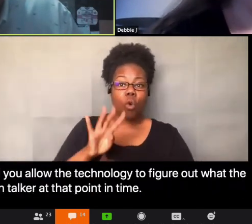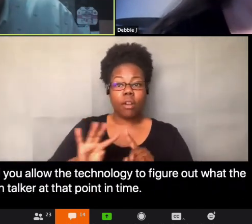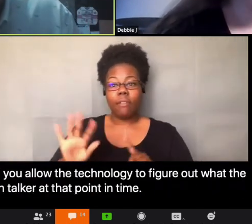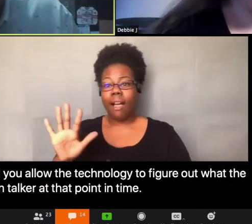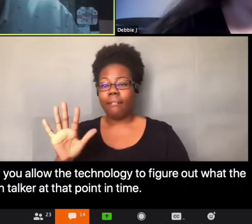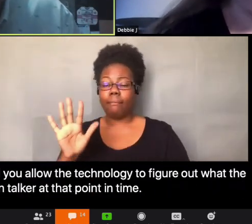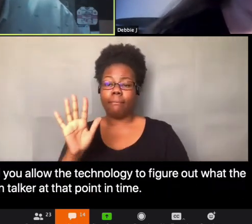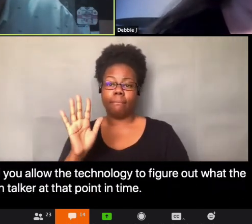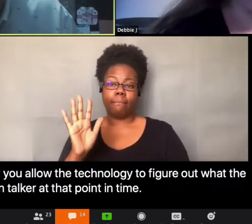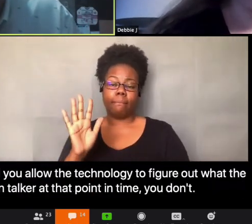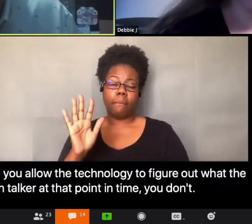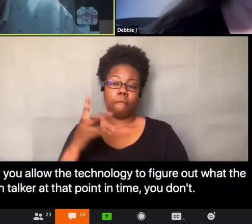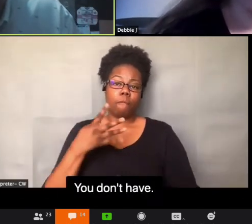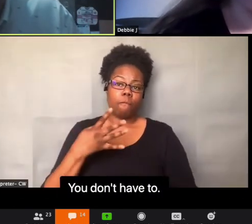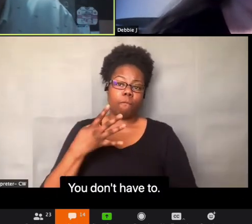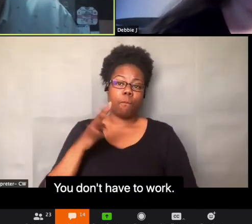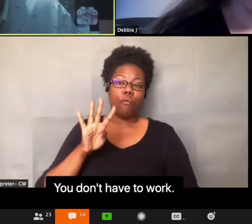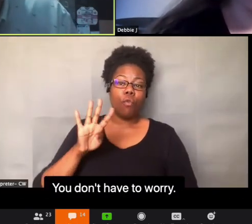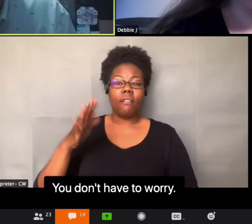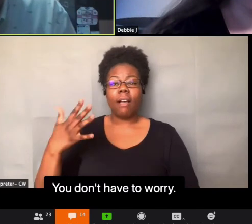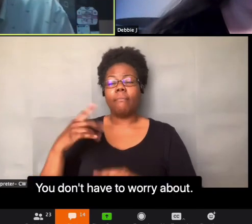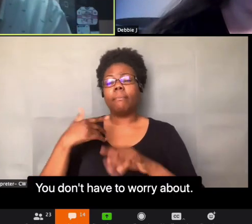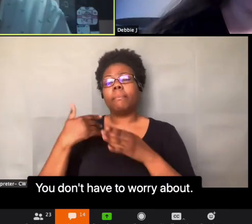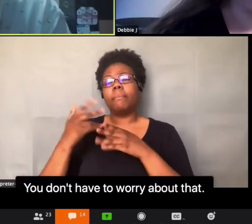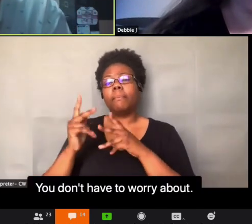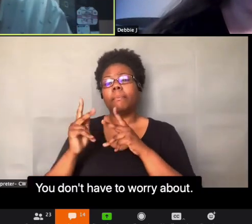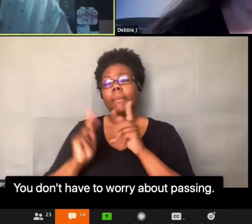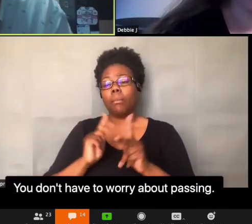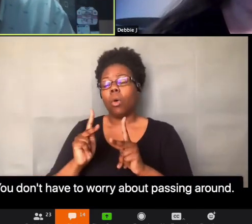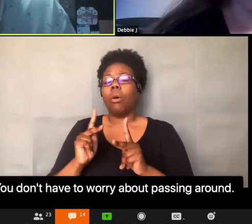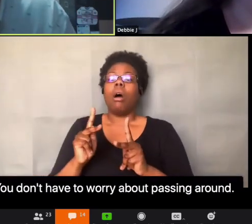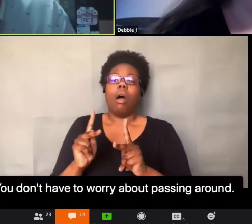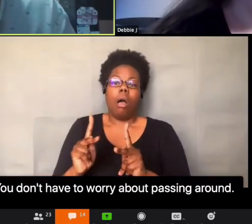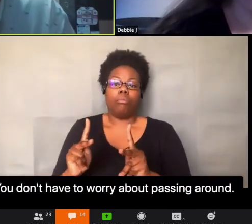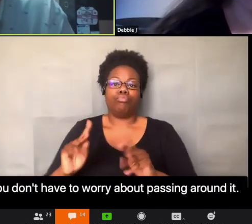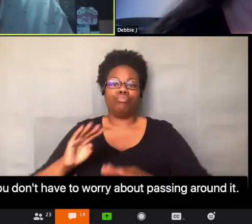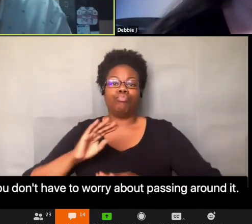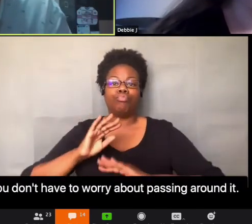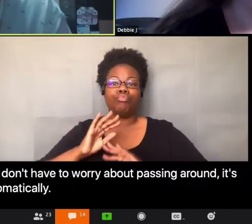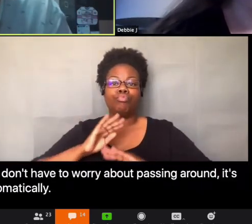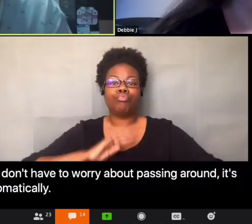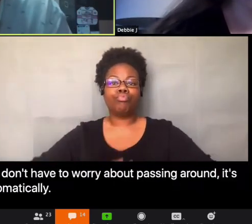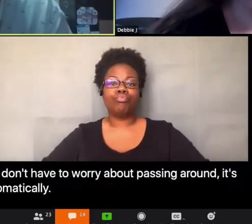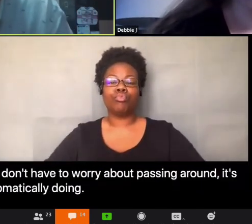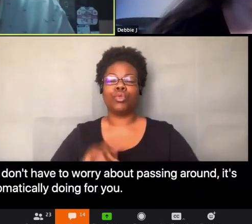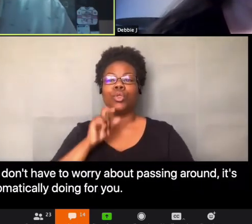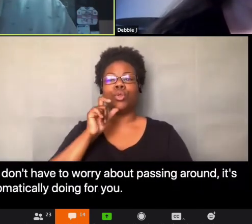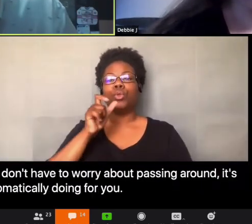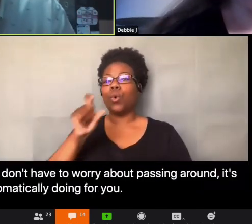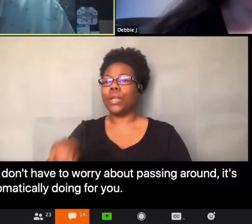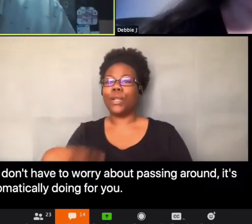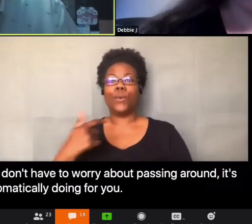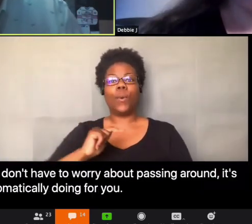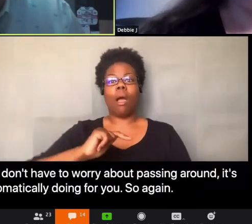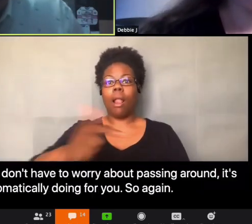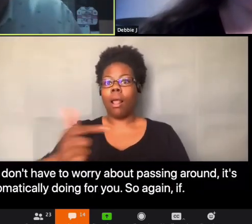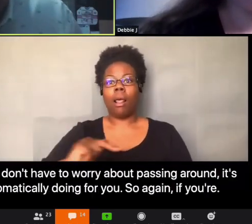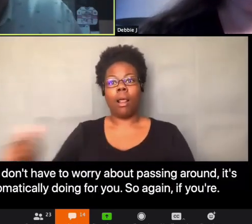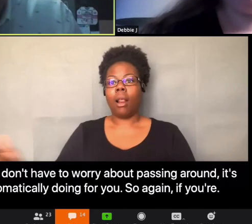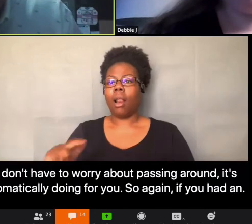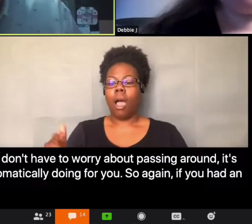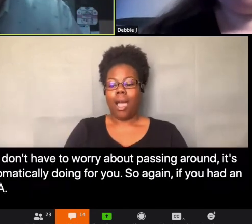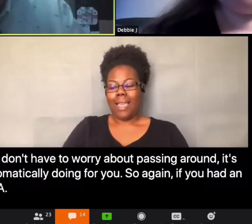time, you don't have to worry about passing around. It's automatically doing for you. So again, if you're in